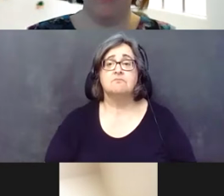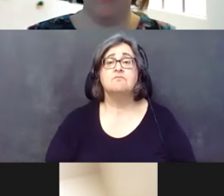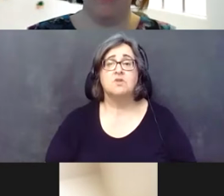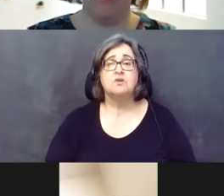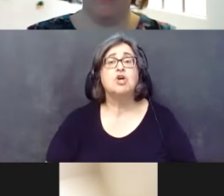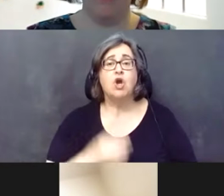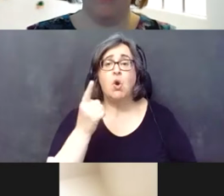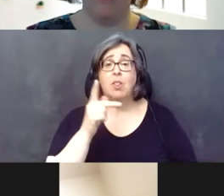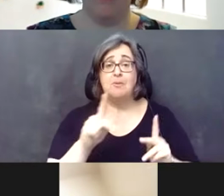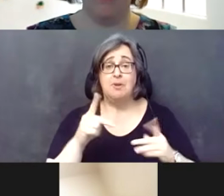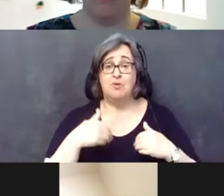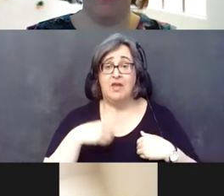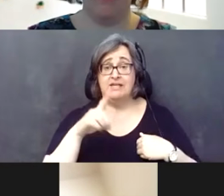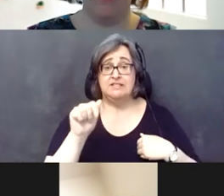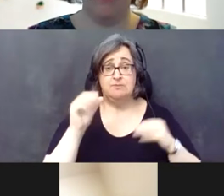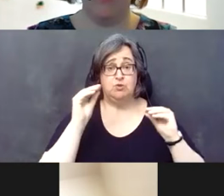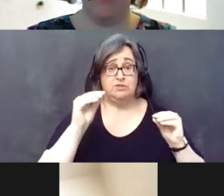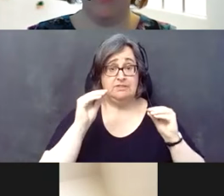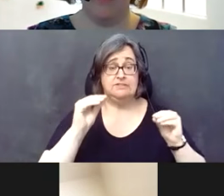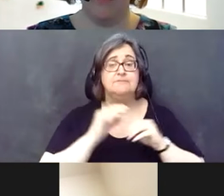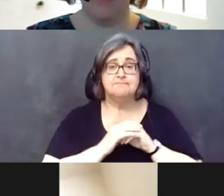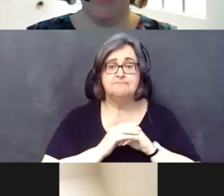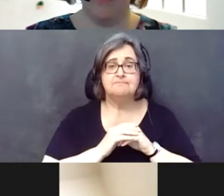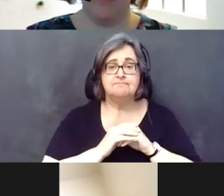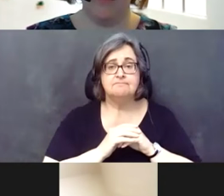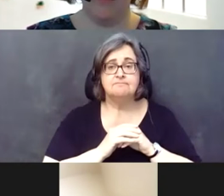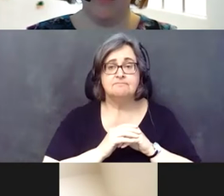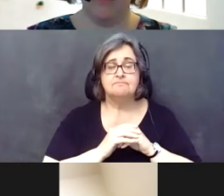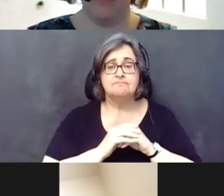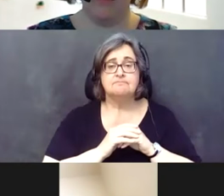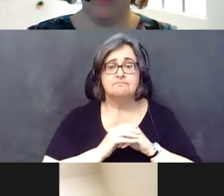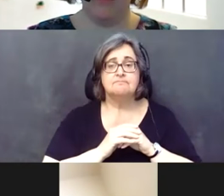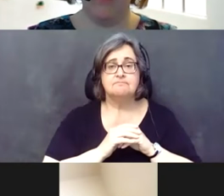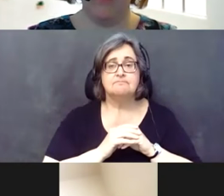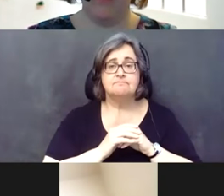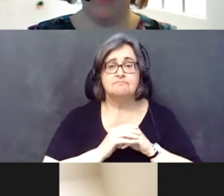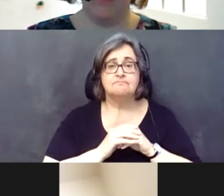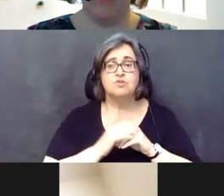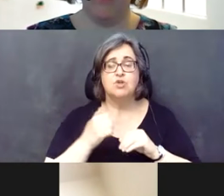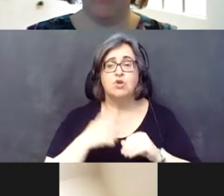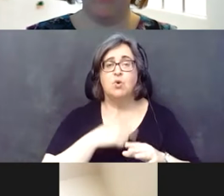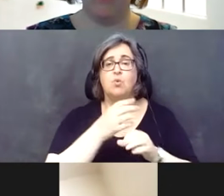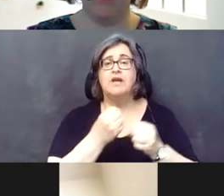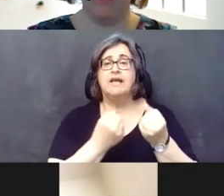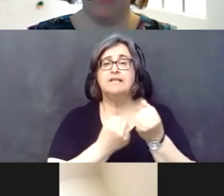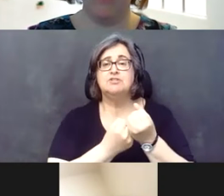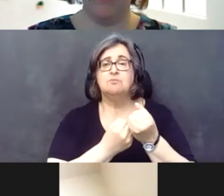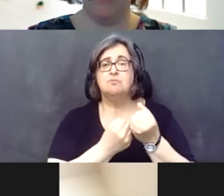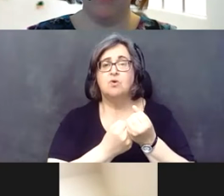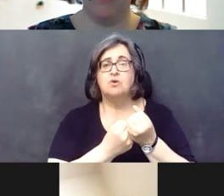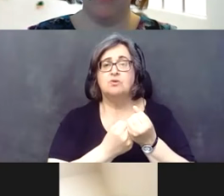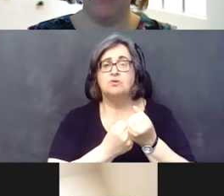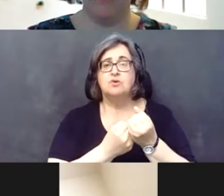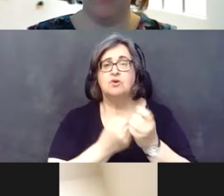a disability doing the training with us. We got support from